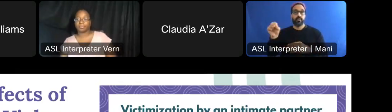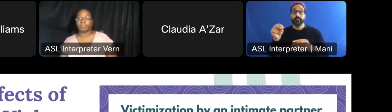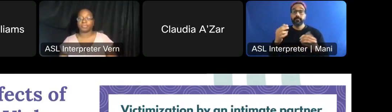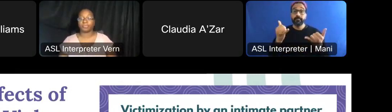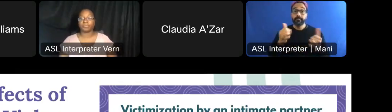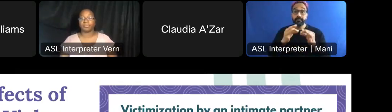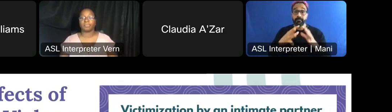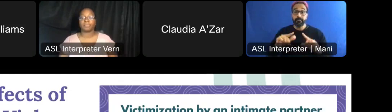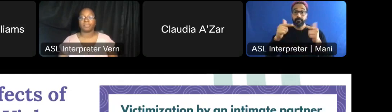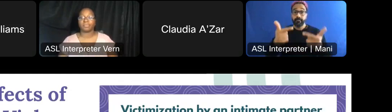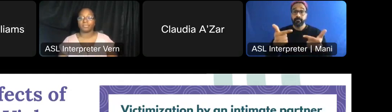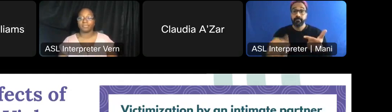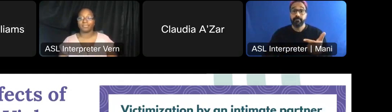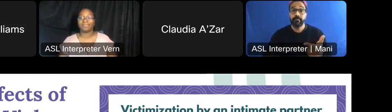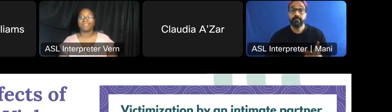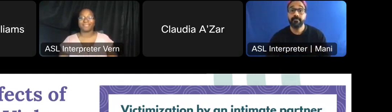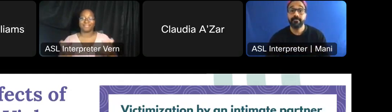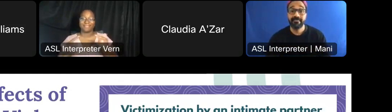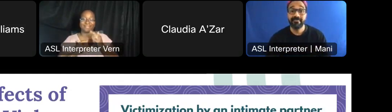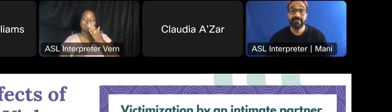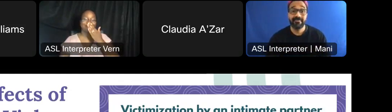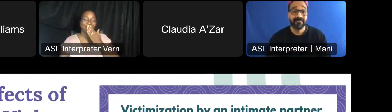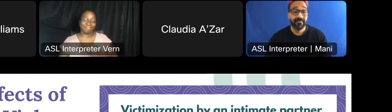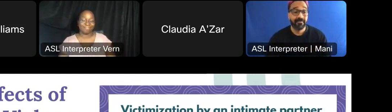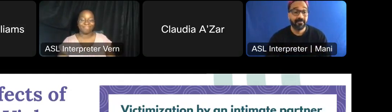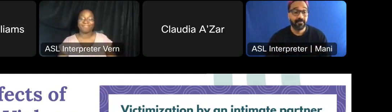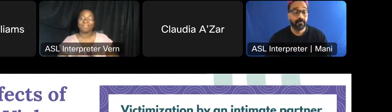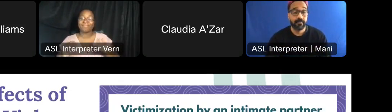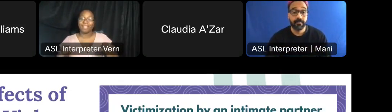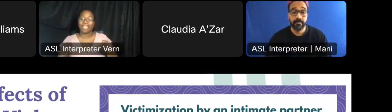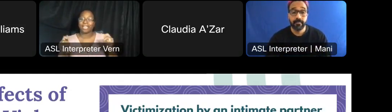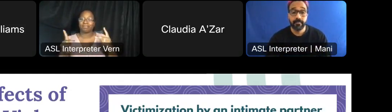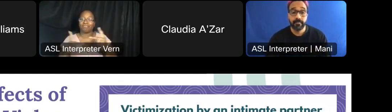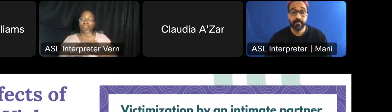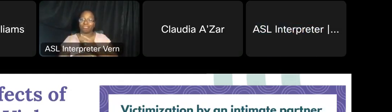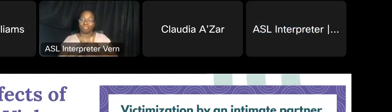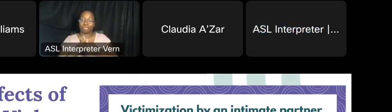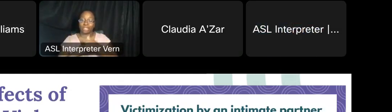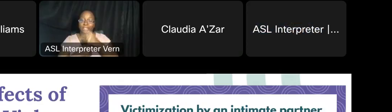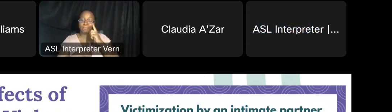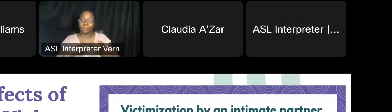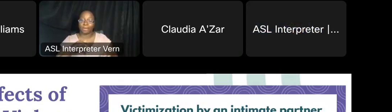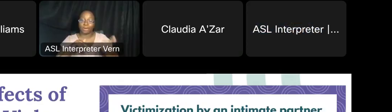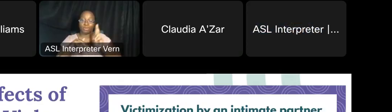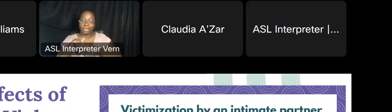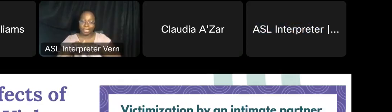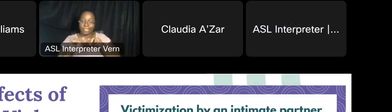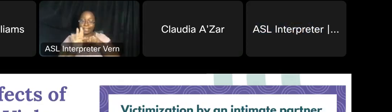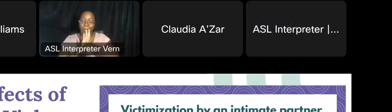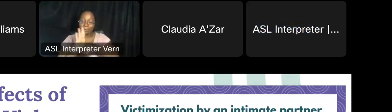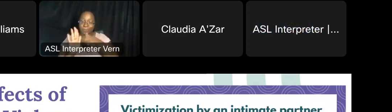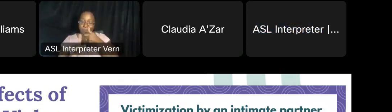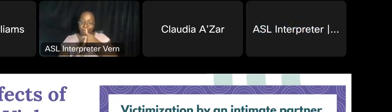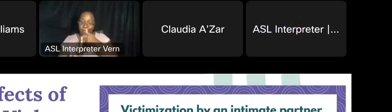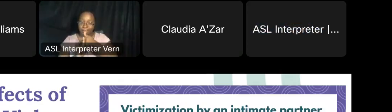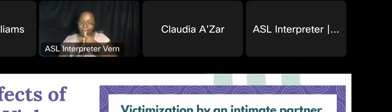with an elevated risk of suicide. With these experiences of mental health effects, they can be weaponized by